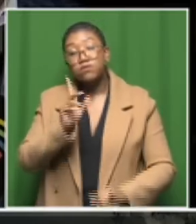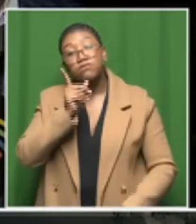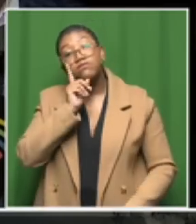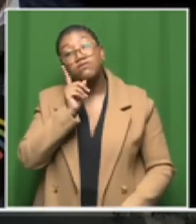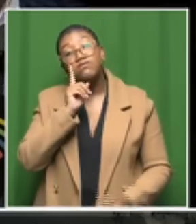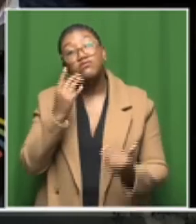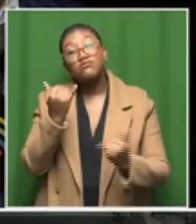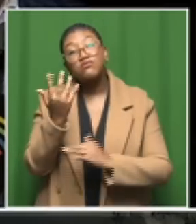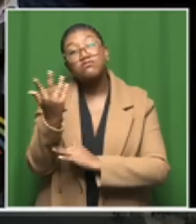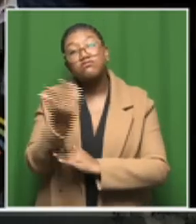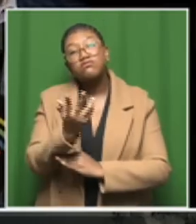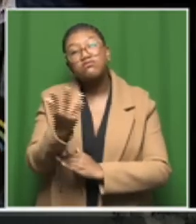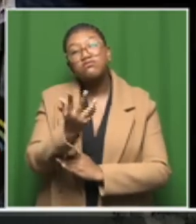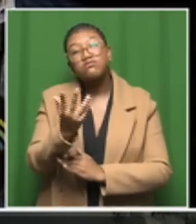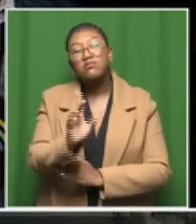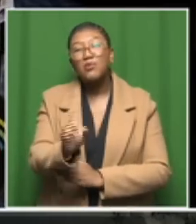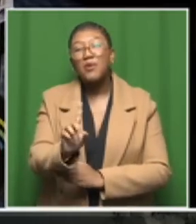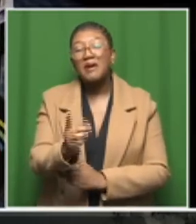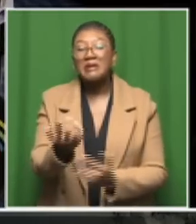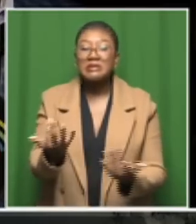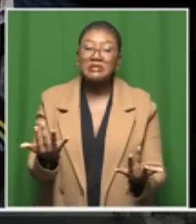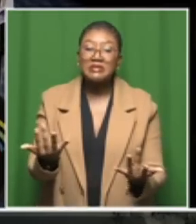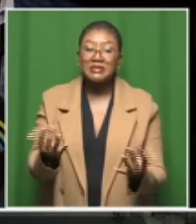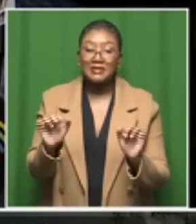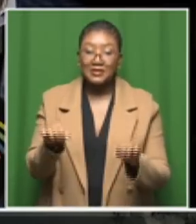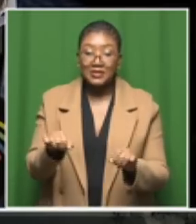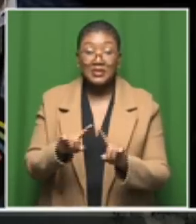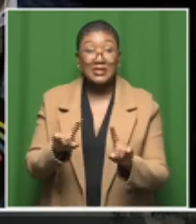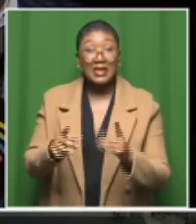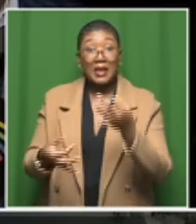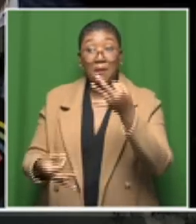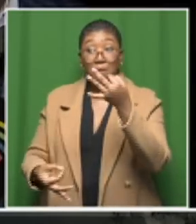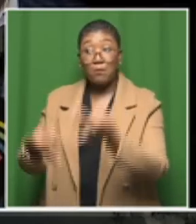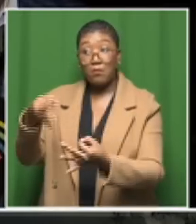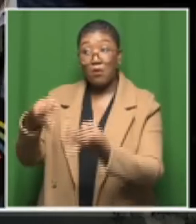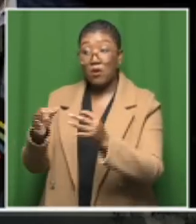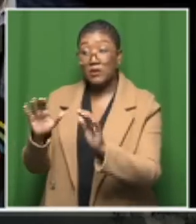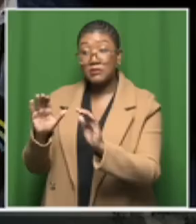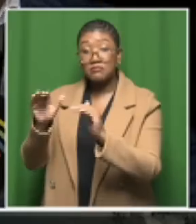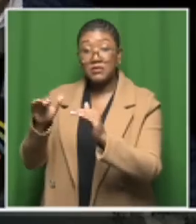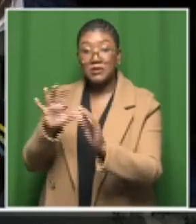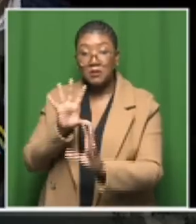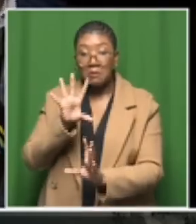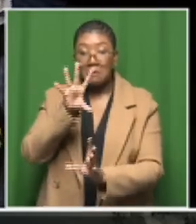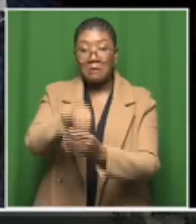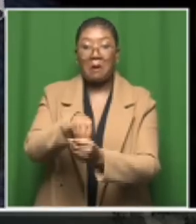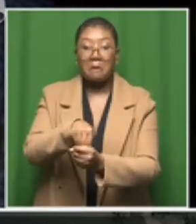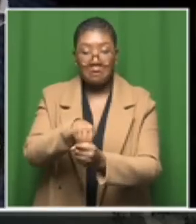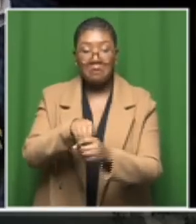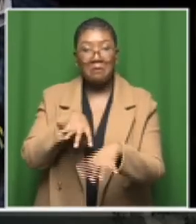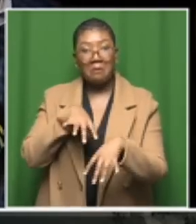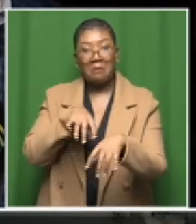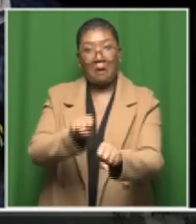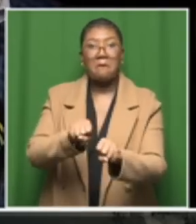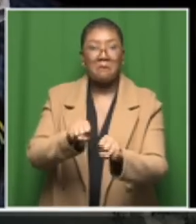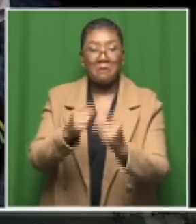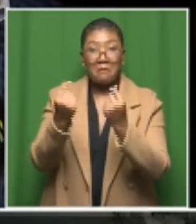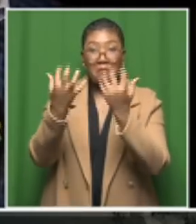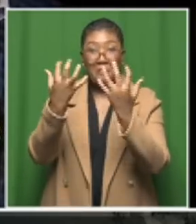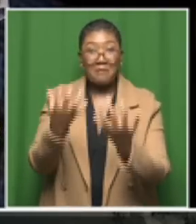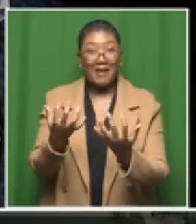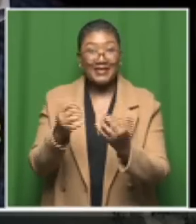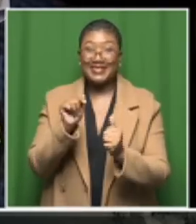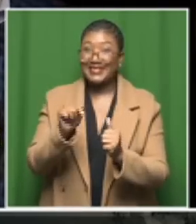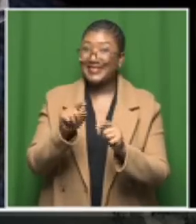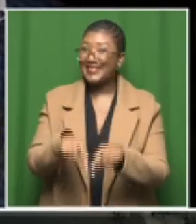with Tsepo Mungwai talking about the politicization of this budget, given how things have changed,